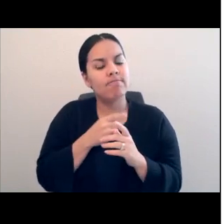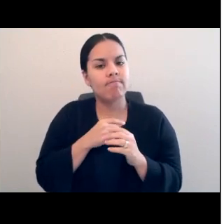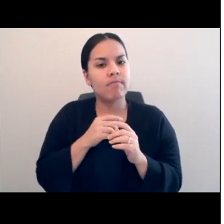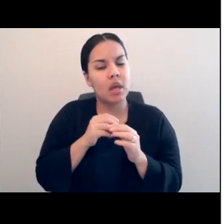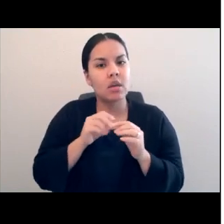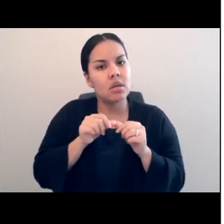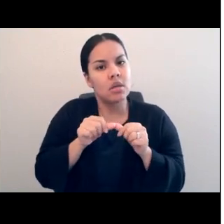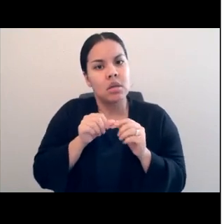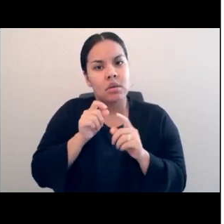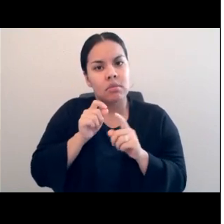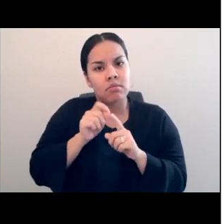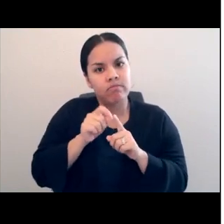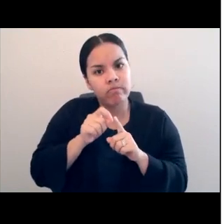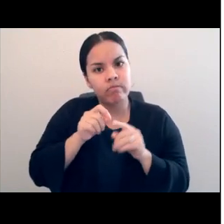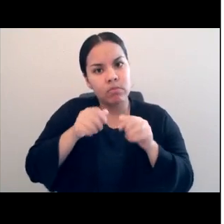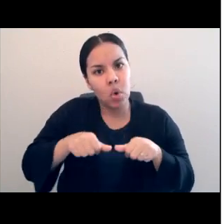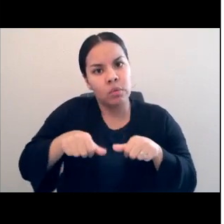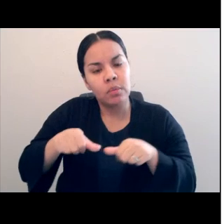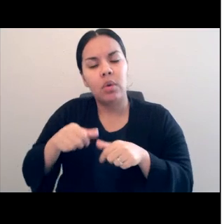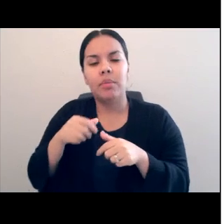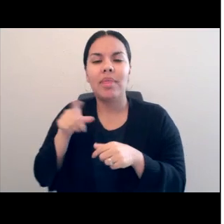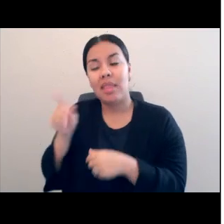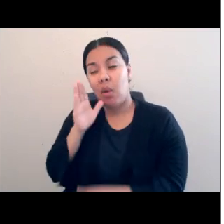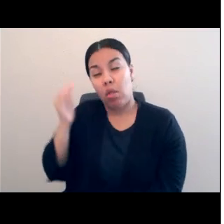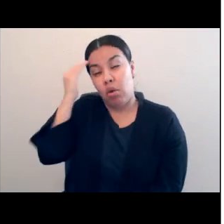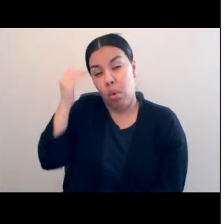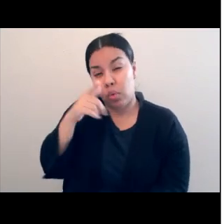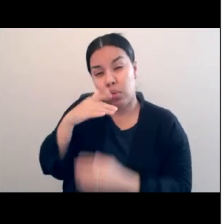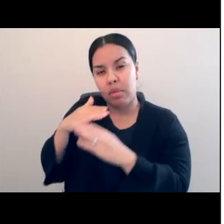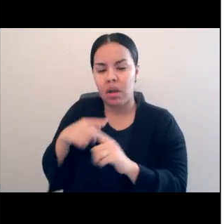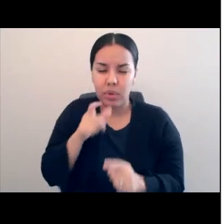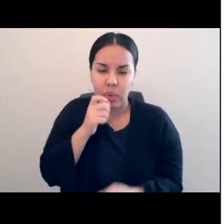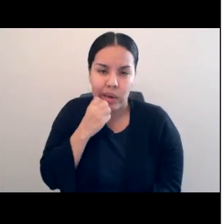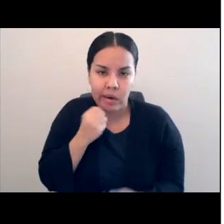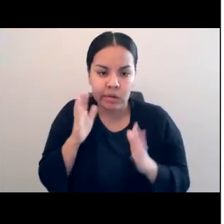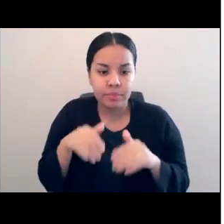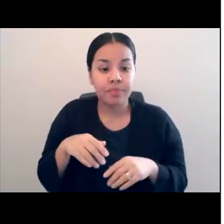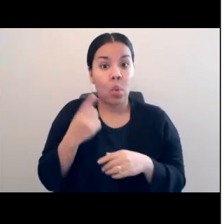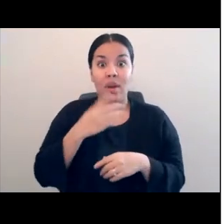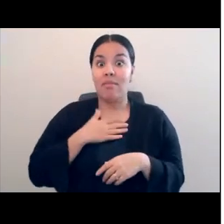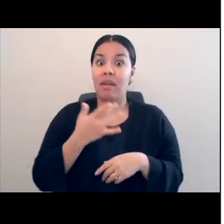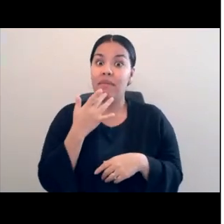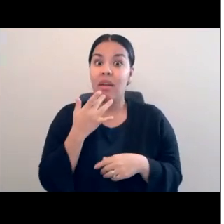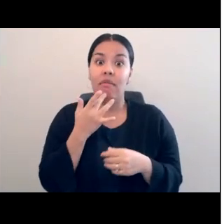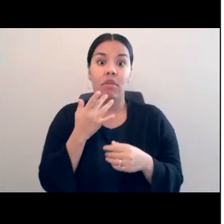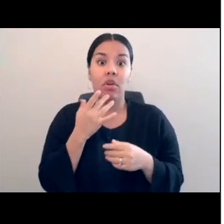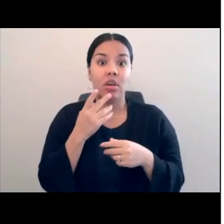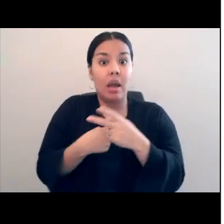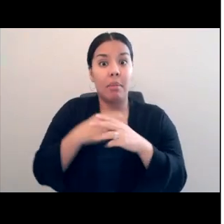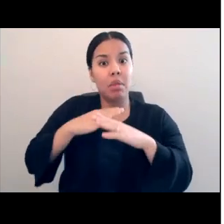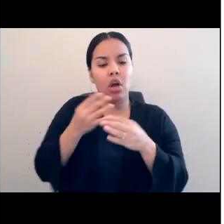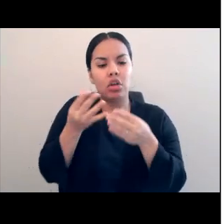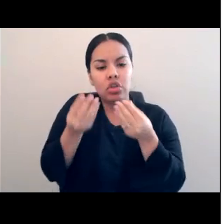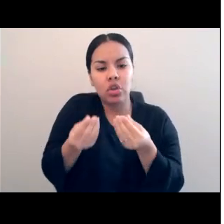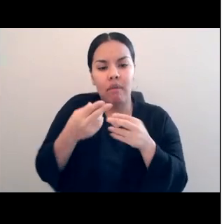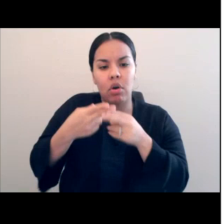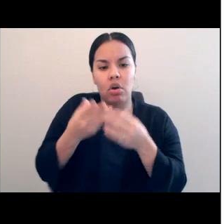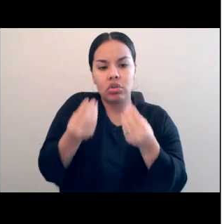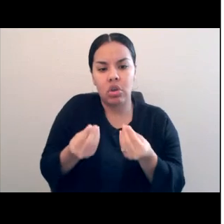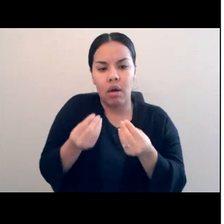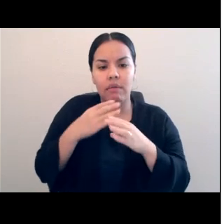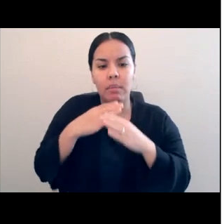but who cares? One of my favorite strategies is a soft block. So if someone follows you that you don't want